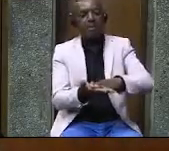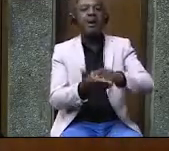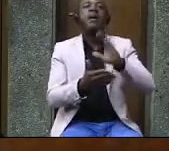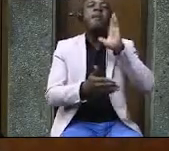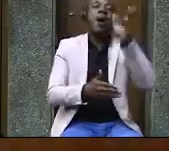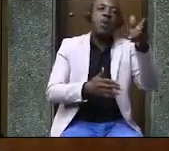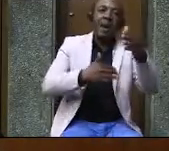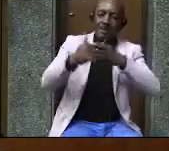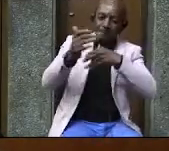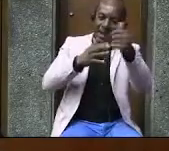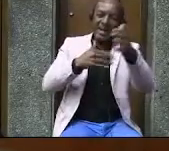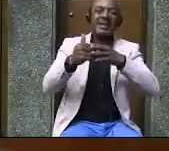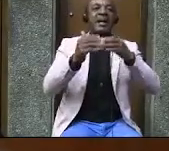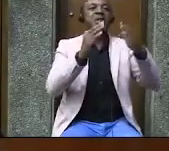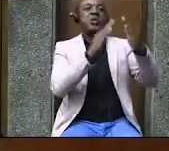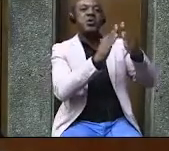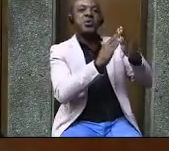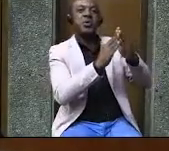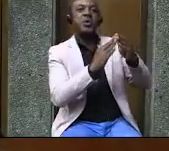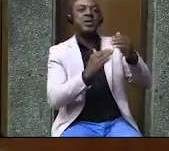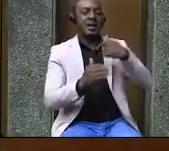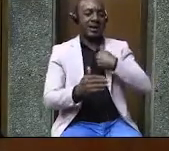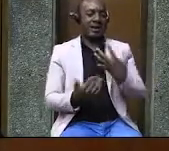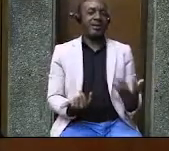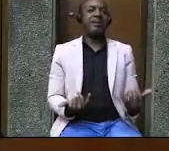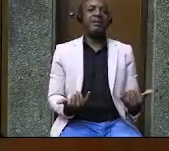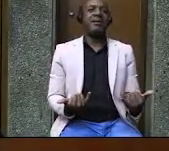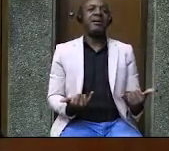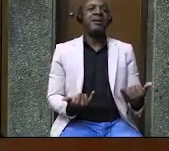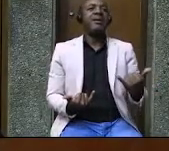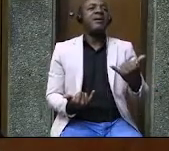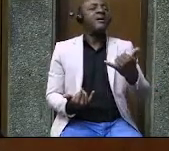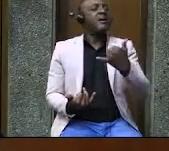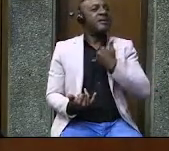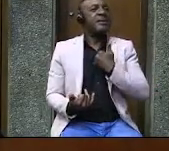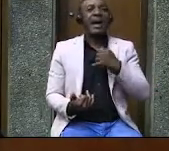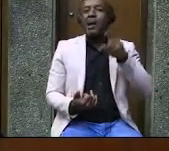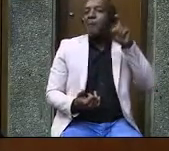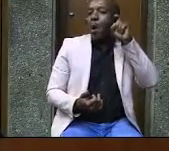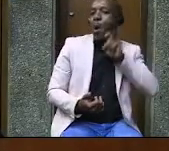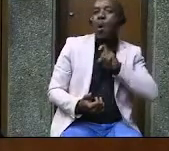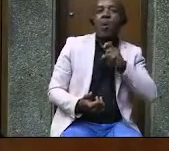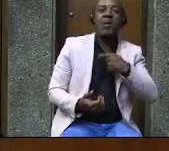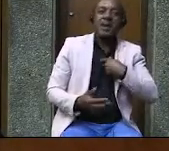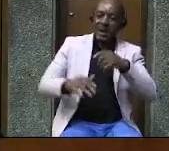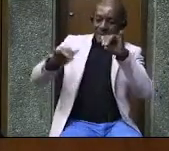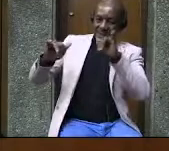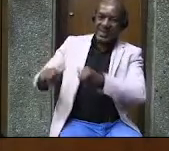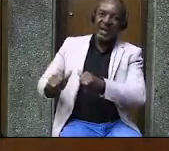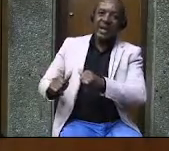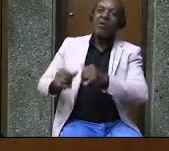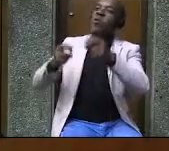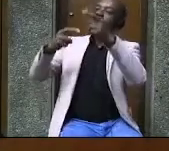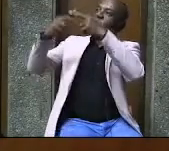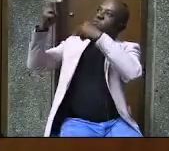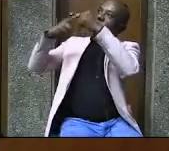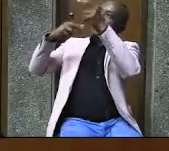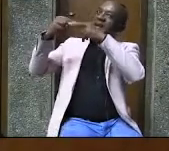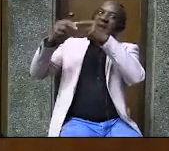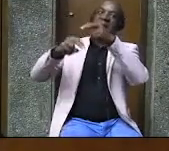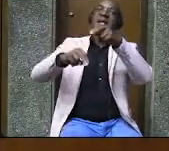Njengoba ngimdala ngingaka ngina 52 years, ngihlala at third floor ye flat, ngine problem ye arthritis, ngine